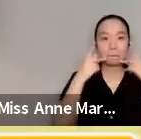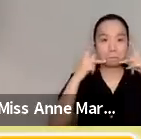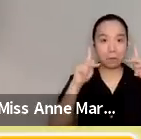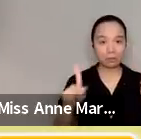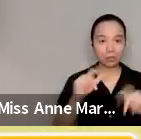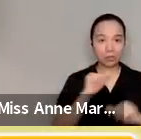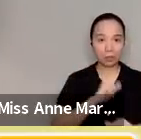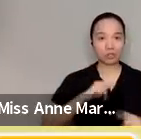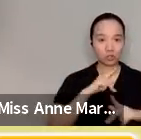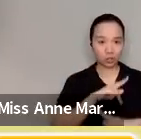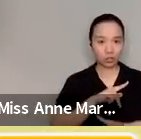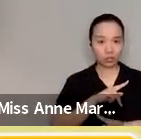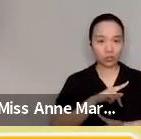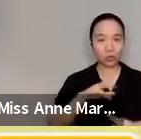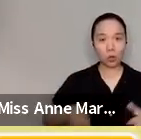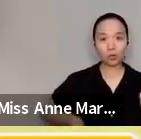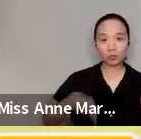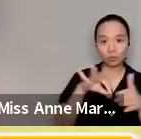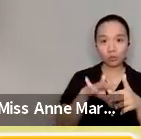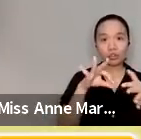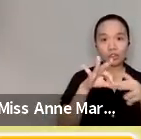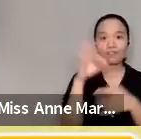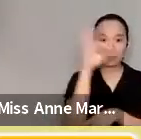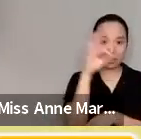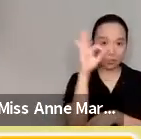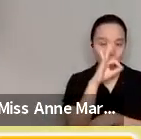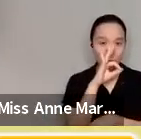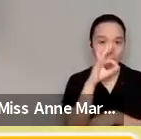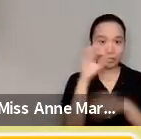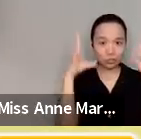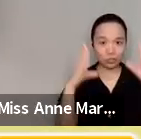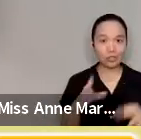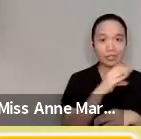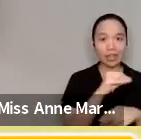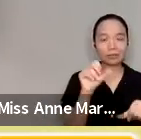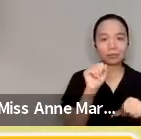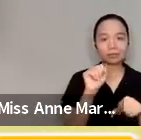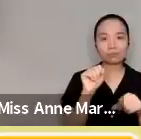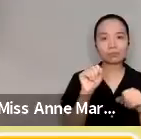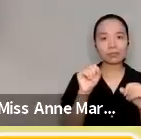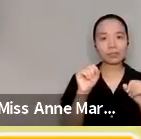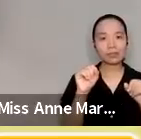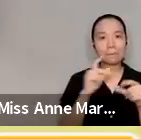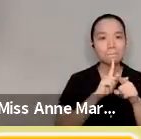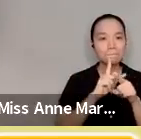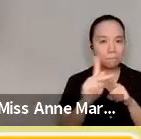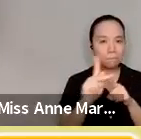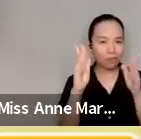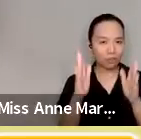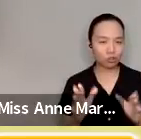the contributions of Filipino teachers and nobility of the teaching profession.